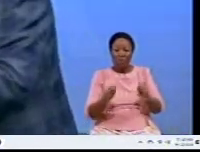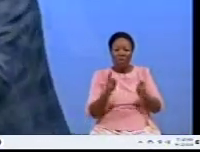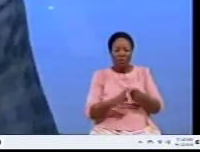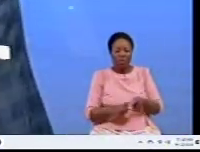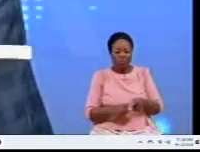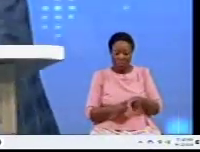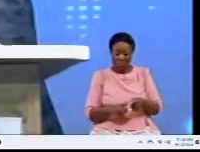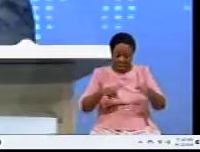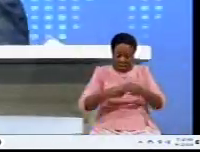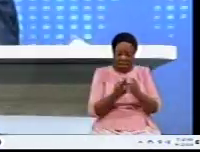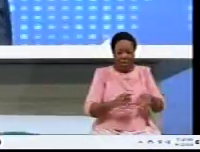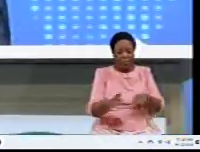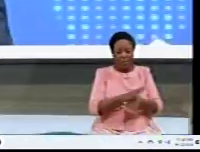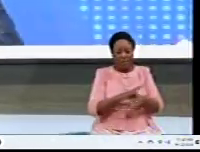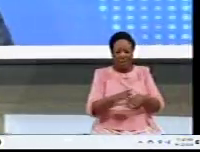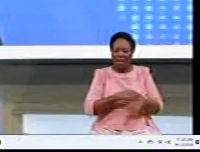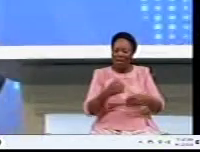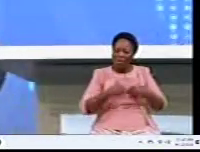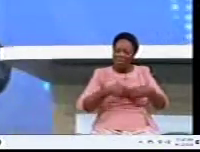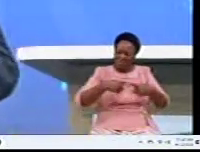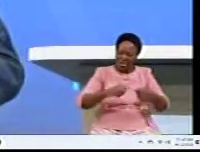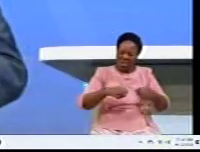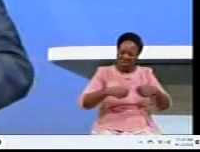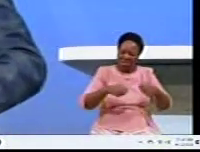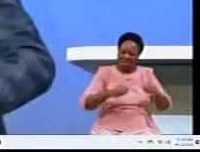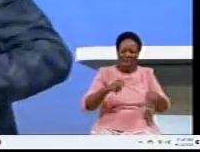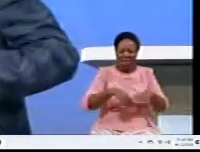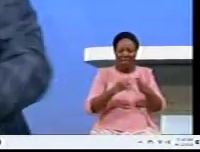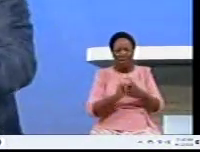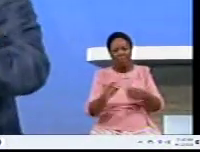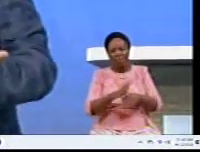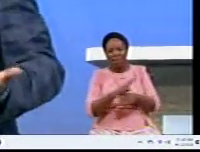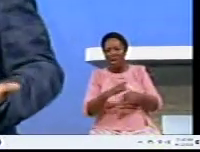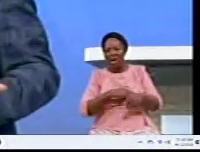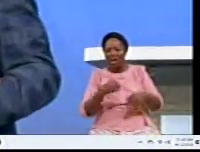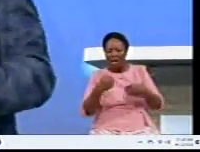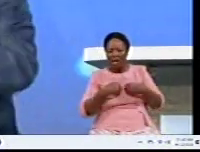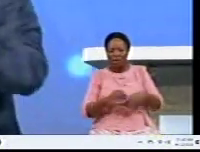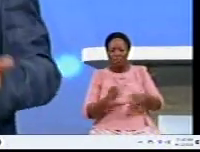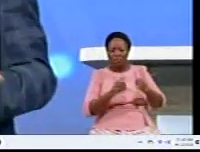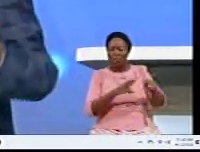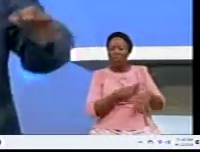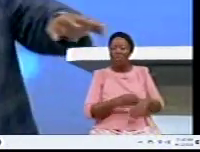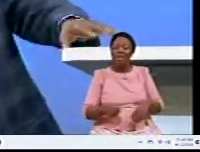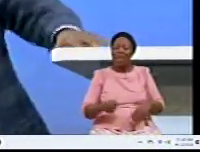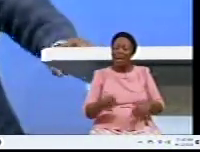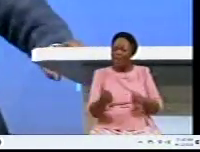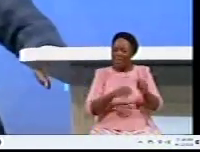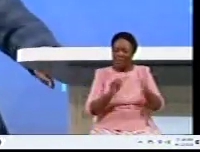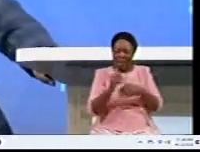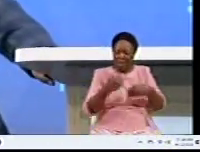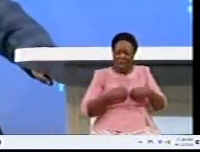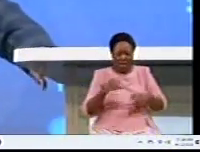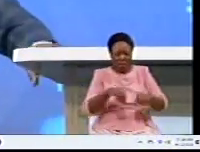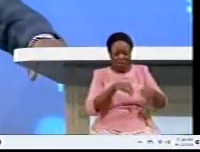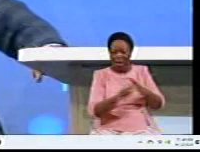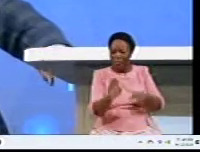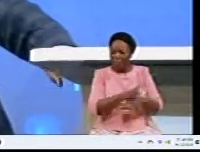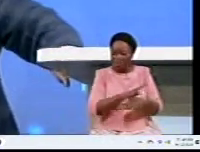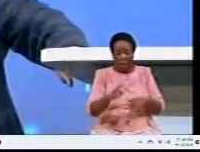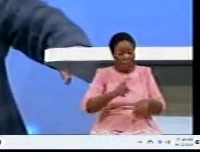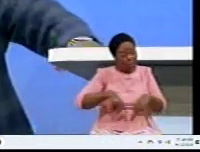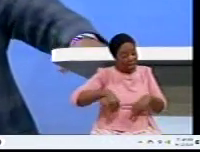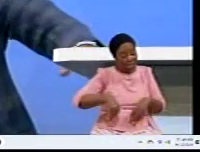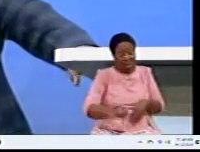has tried and tried, and he has put his whole life saving into it, but it's